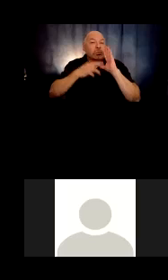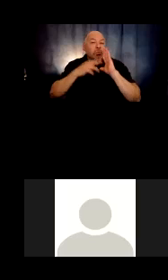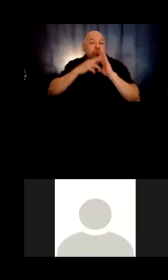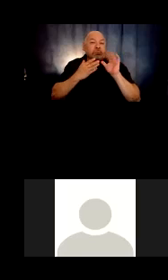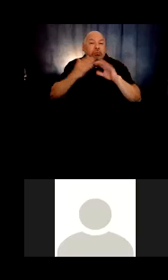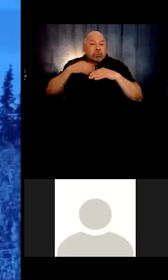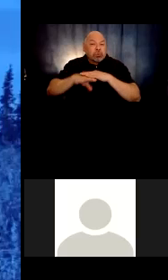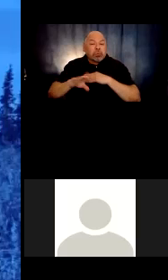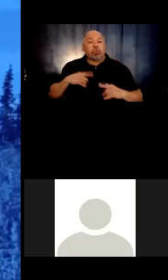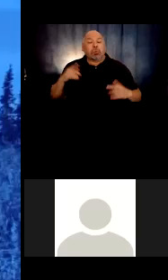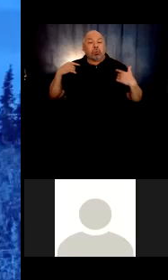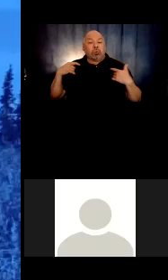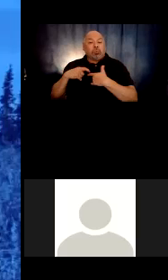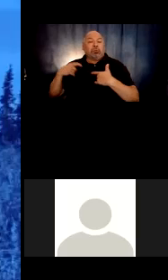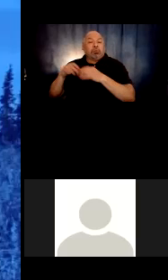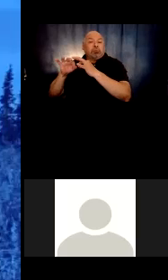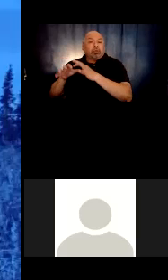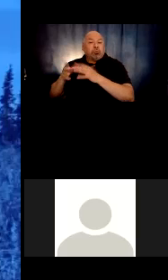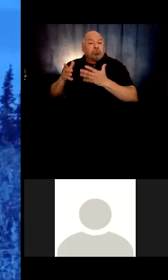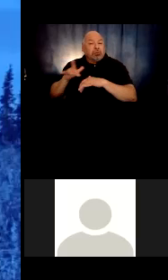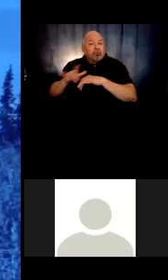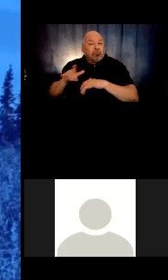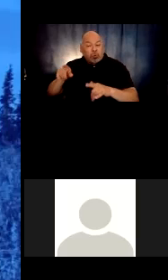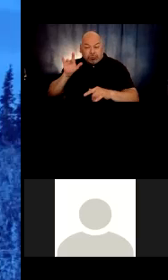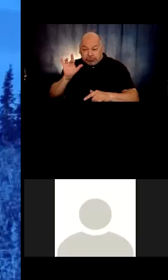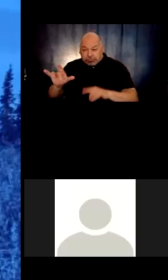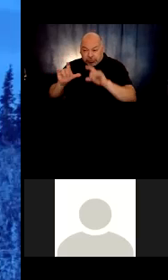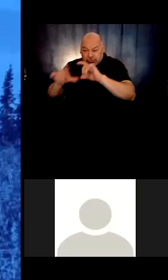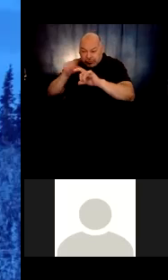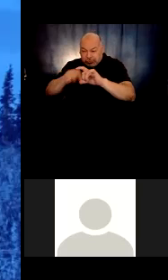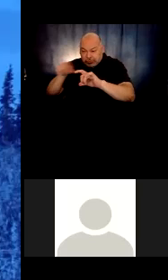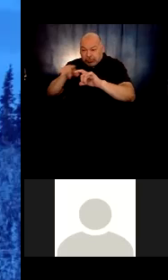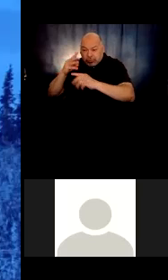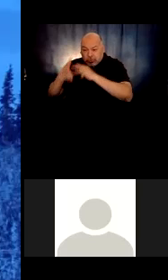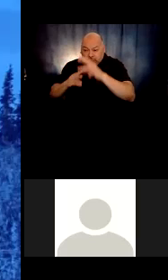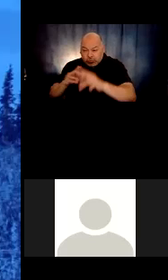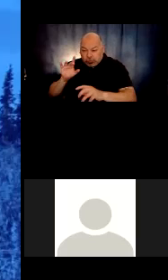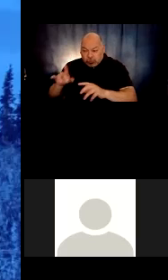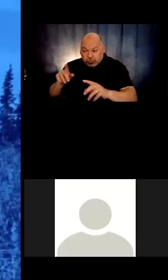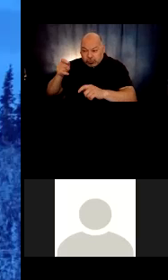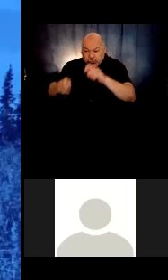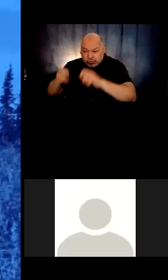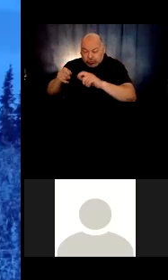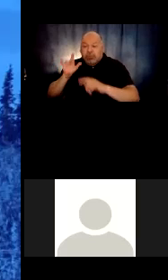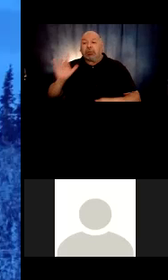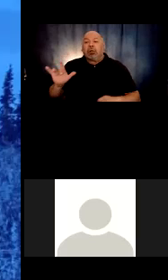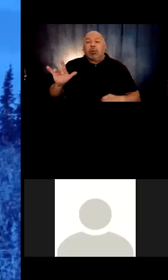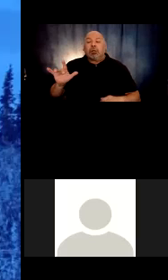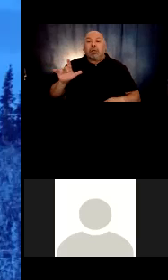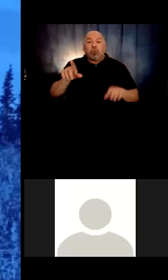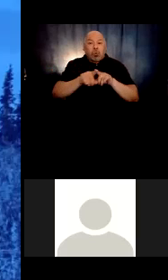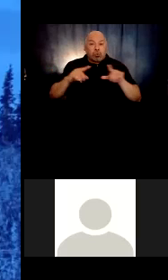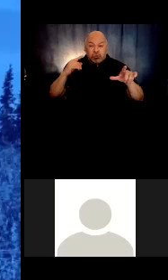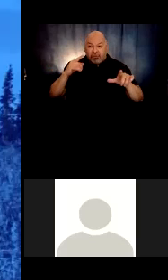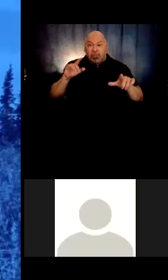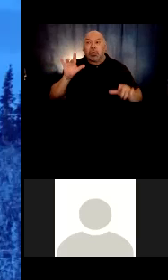notes. We do have the Spanish language channel available if you want to change your channel settings, as well as if you want to change the way the video looks. You